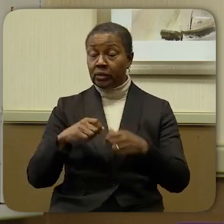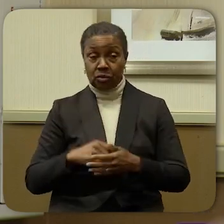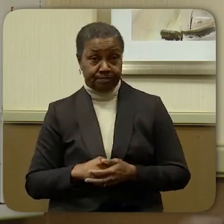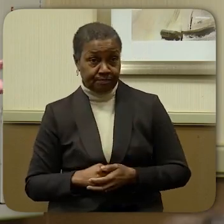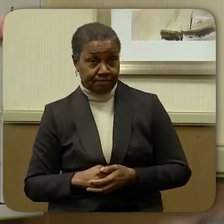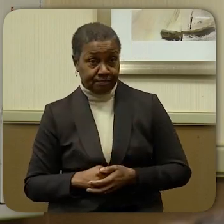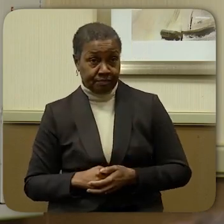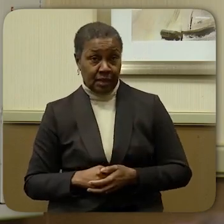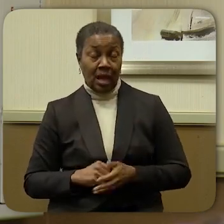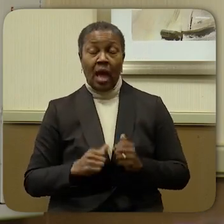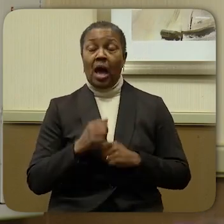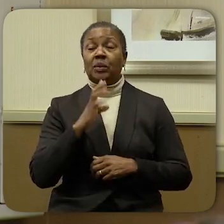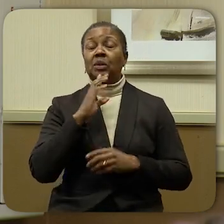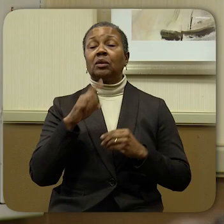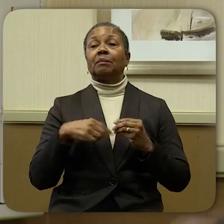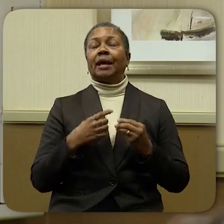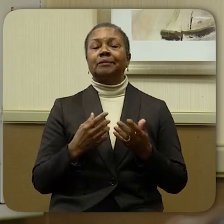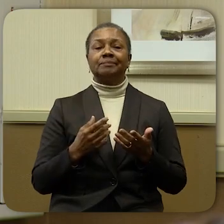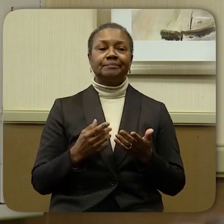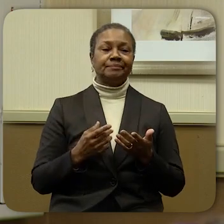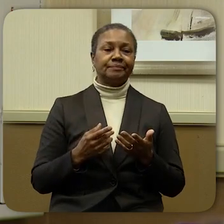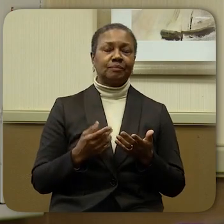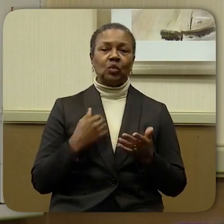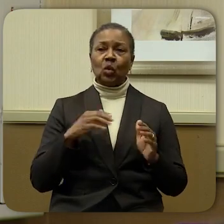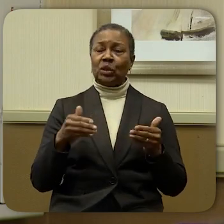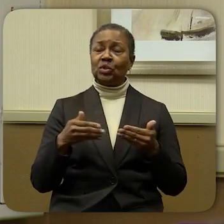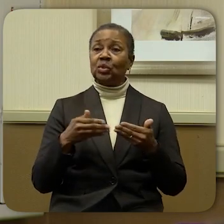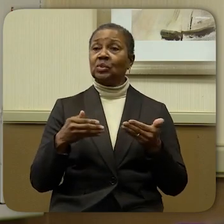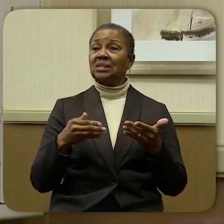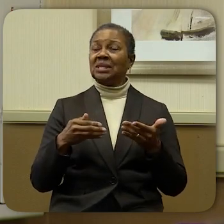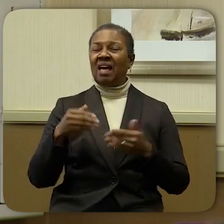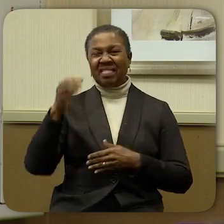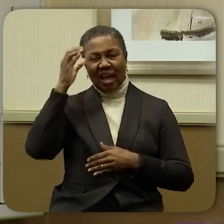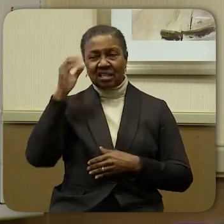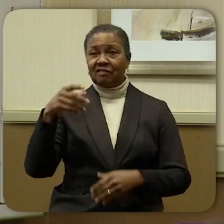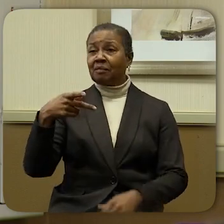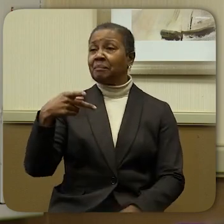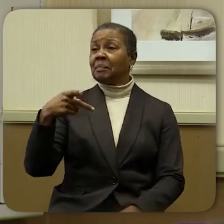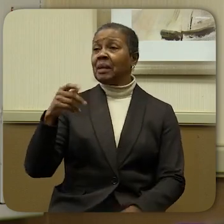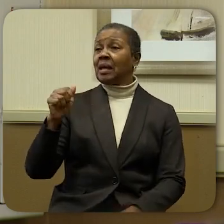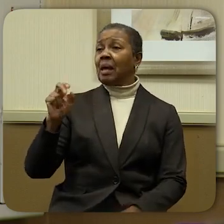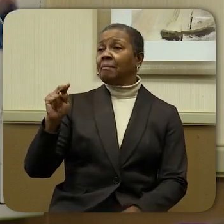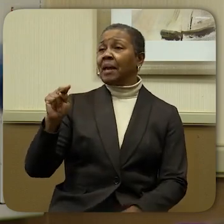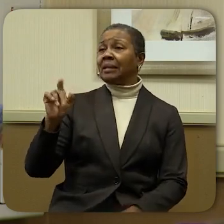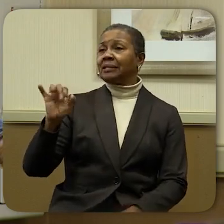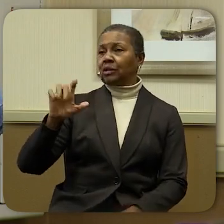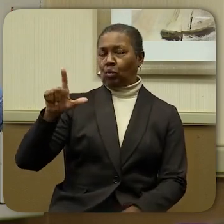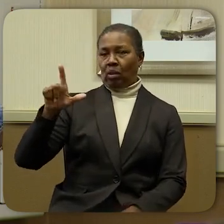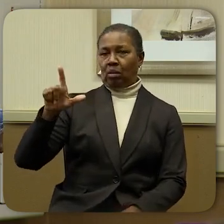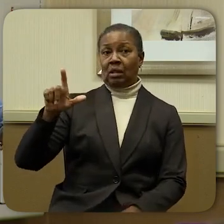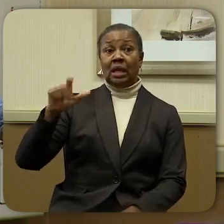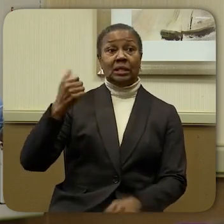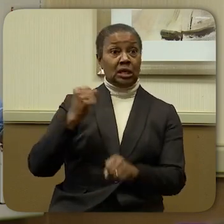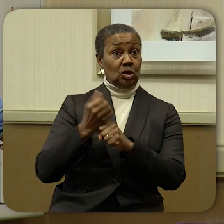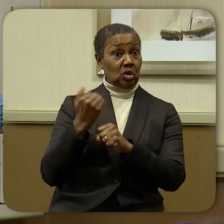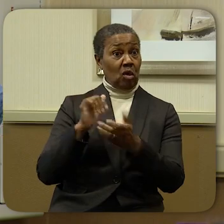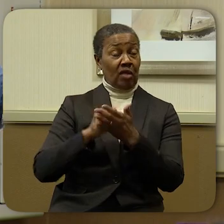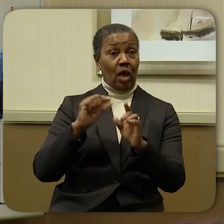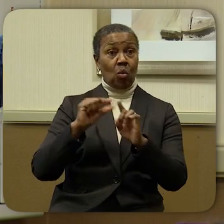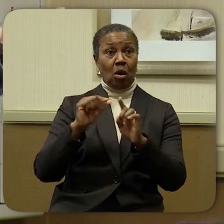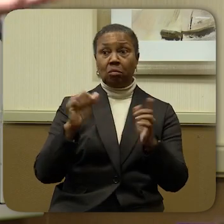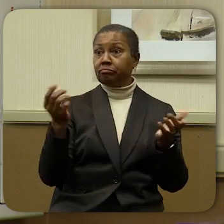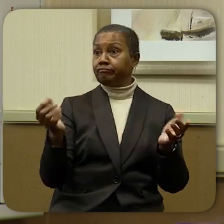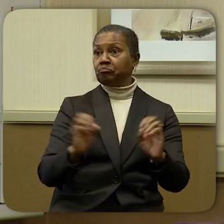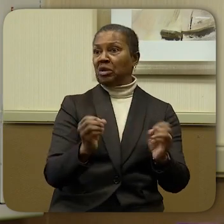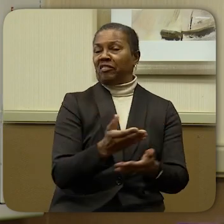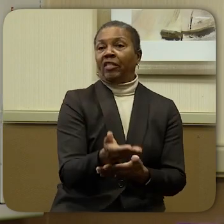like just as we talked about, like we introduced this concept of pansexual. Well, that word didn't exist 10 years ago in the same